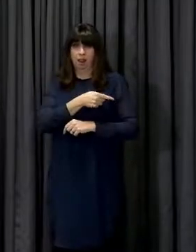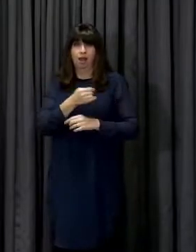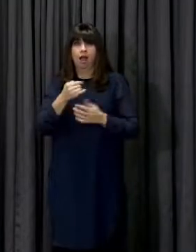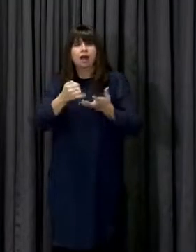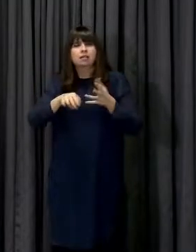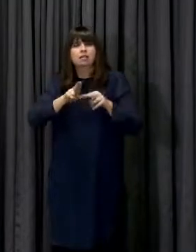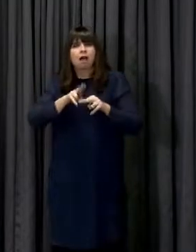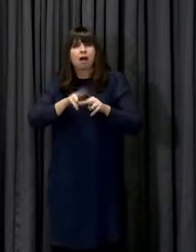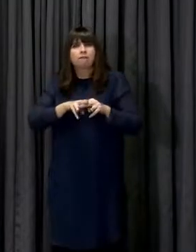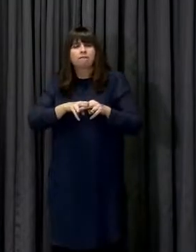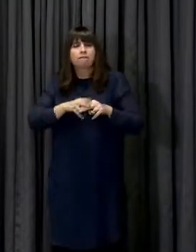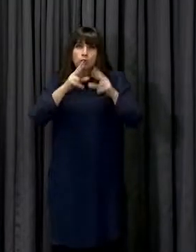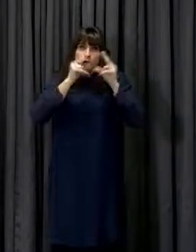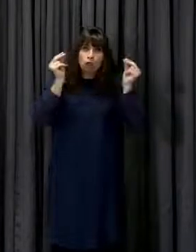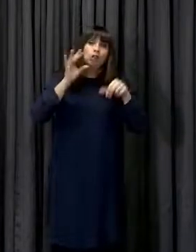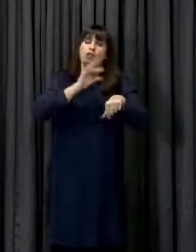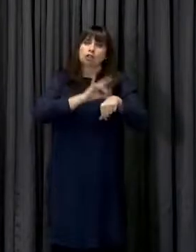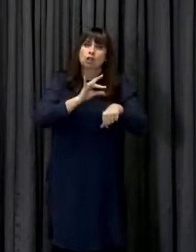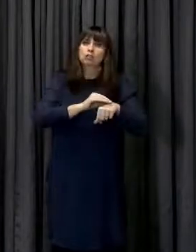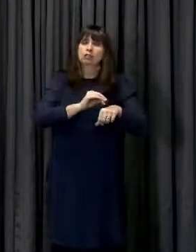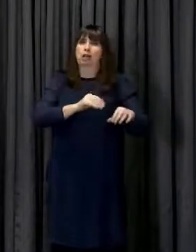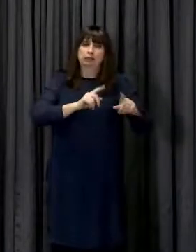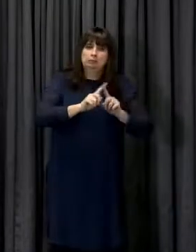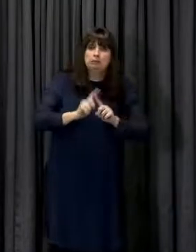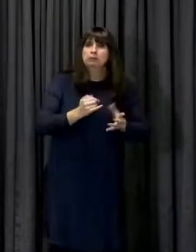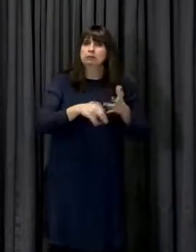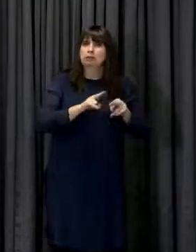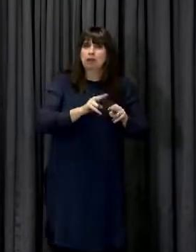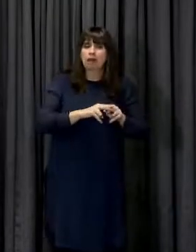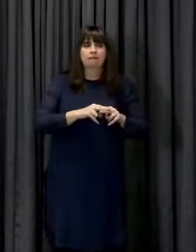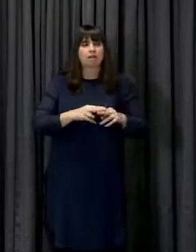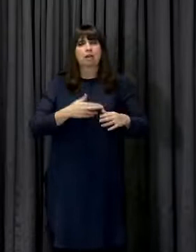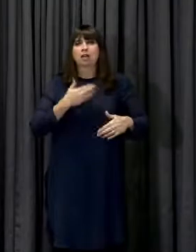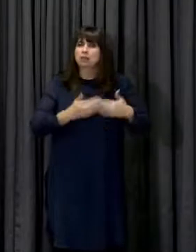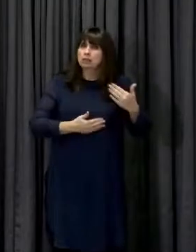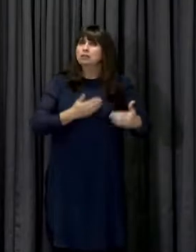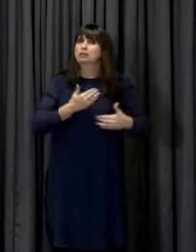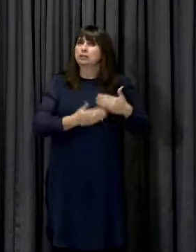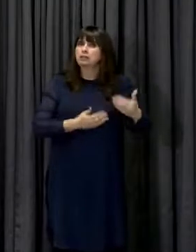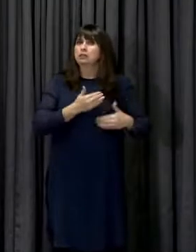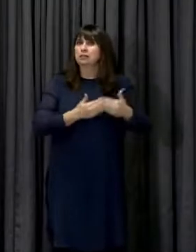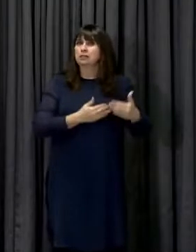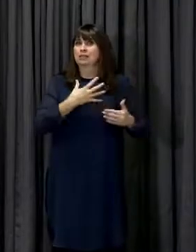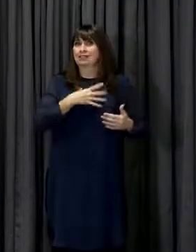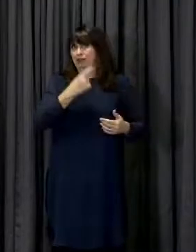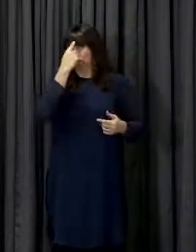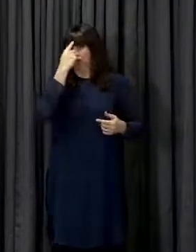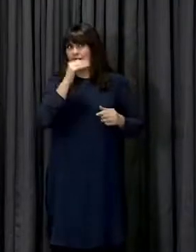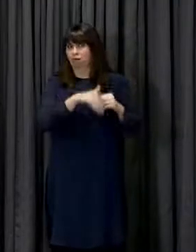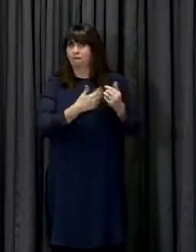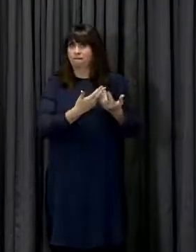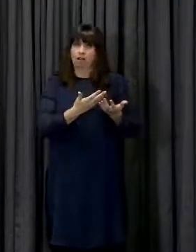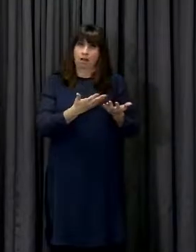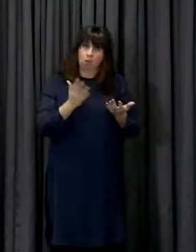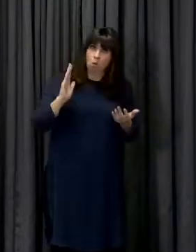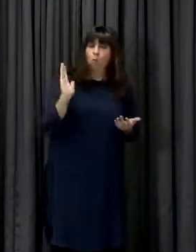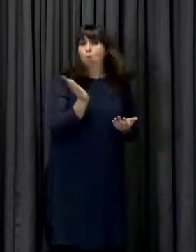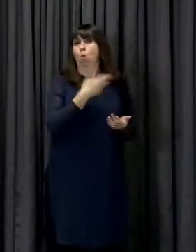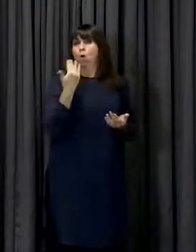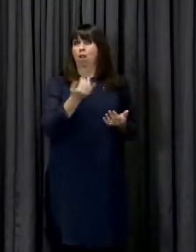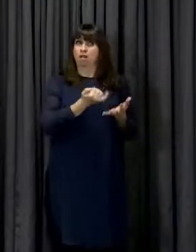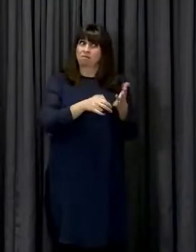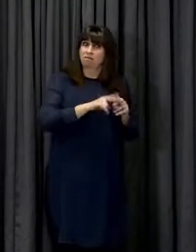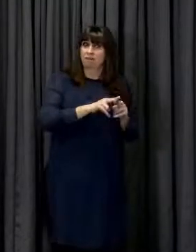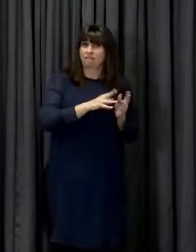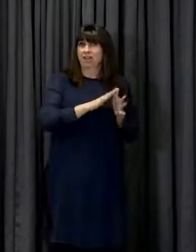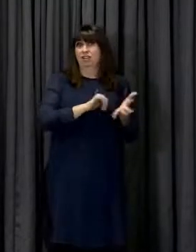So people need to be doing the right thing for themselves and each other, and doing the right thing for our NHS and the staff who work in it, the staff who